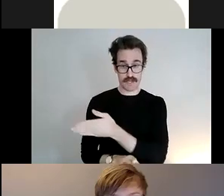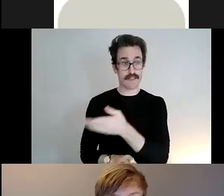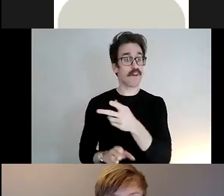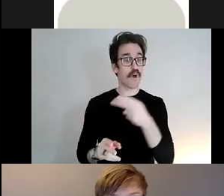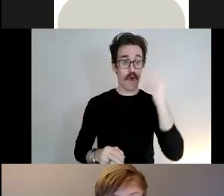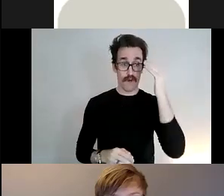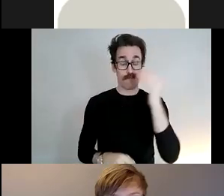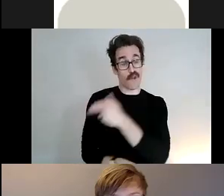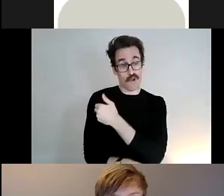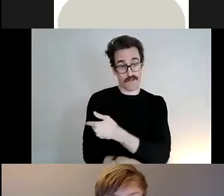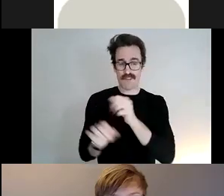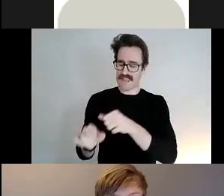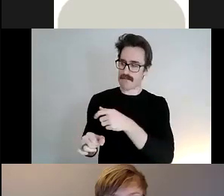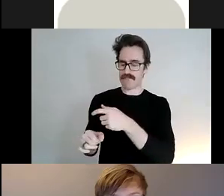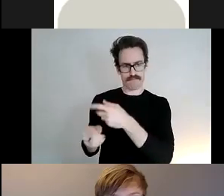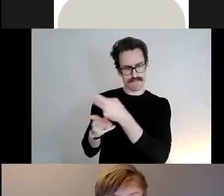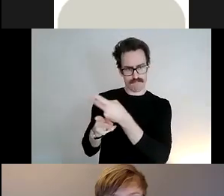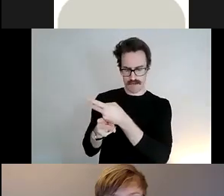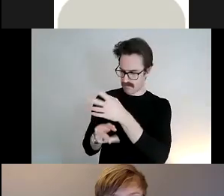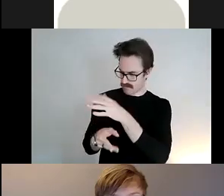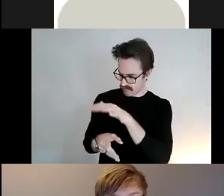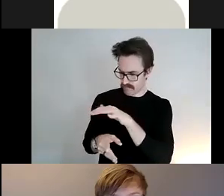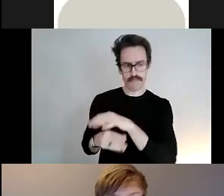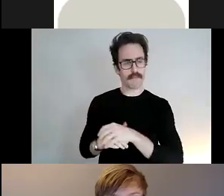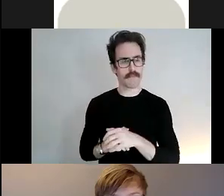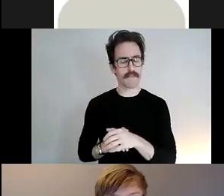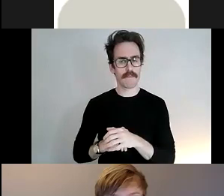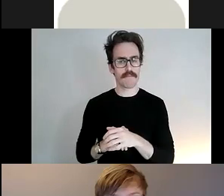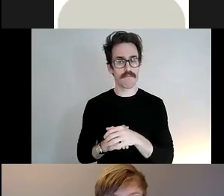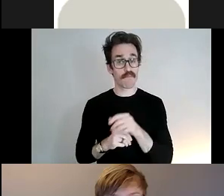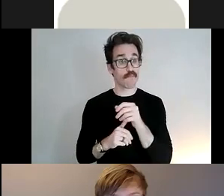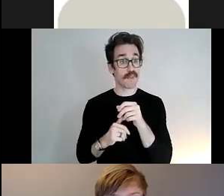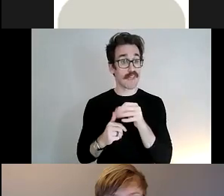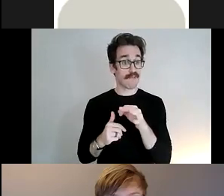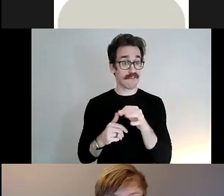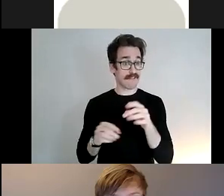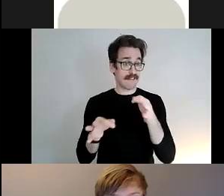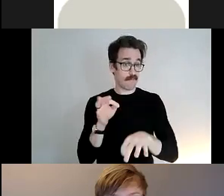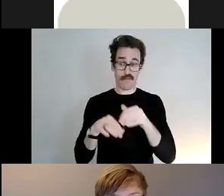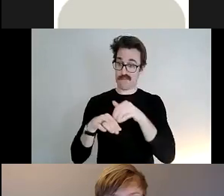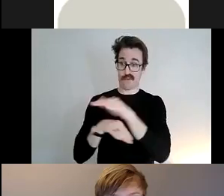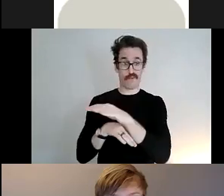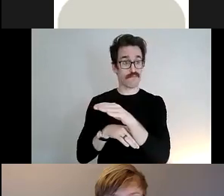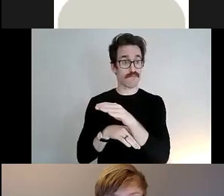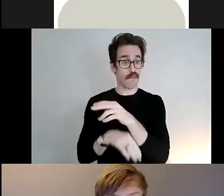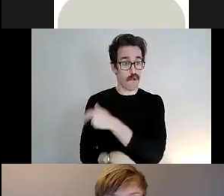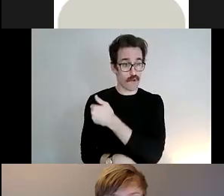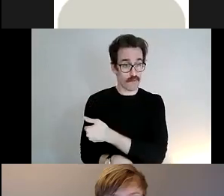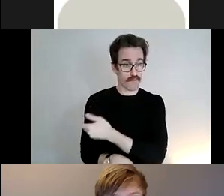capacity to manage finances. But even if not, even if it's just an admission on the medical floor, sometimes that's what's required.